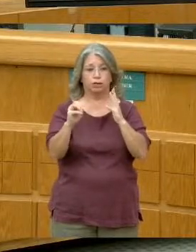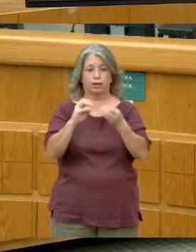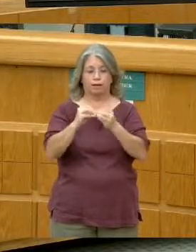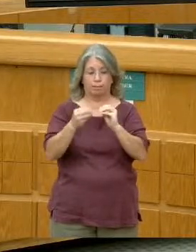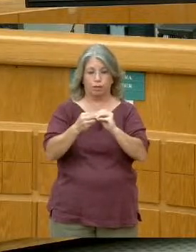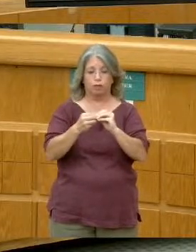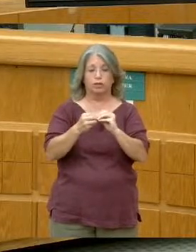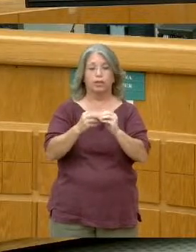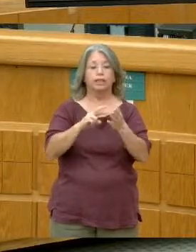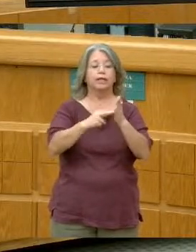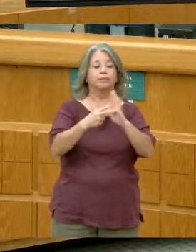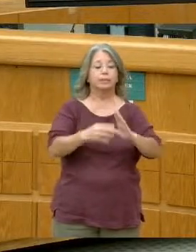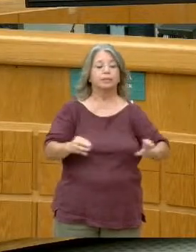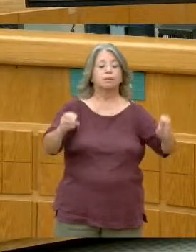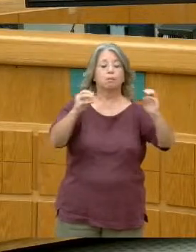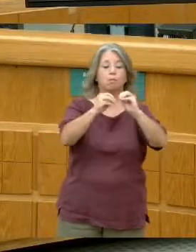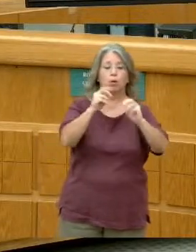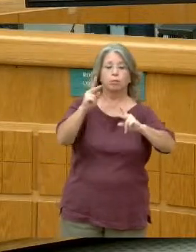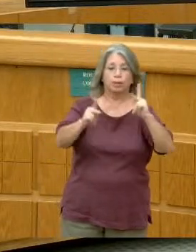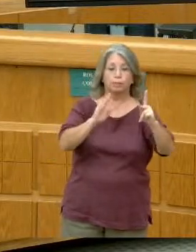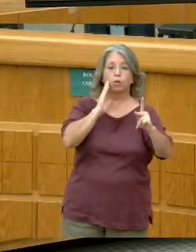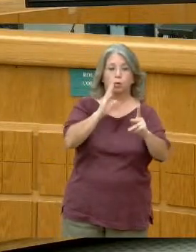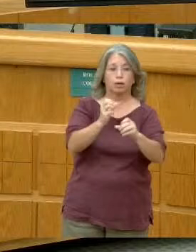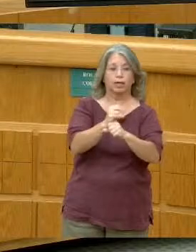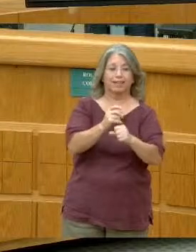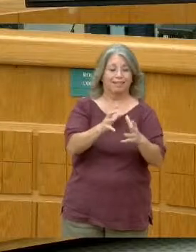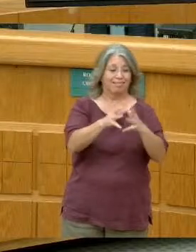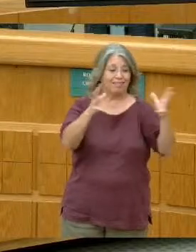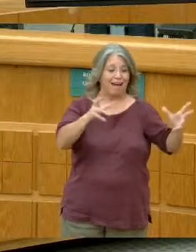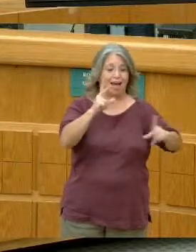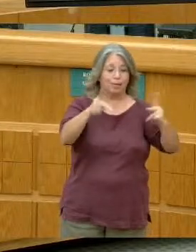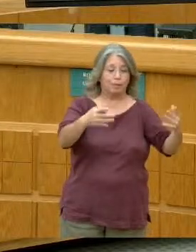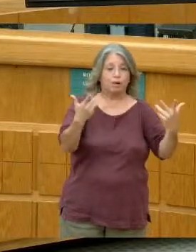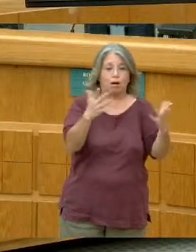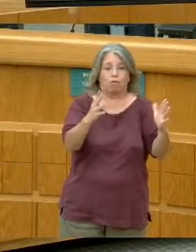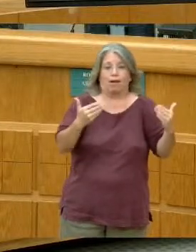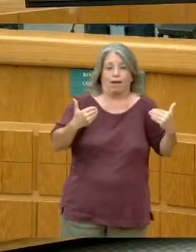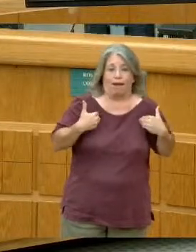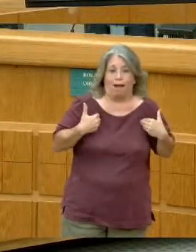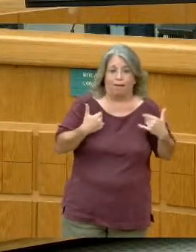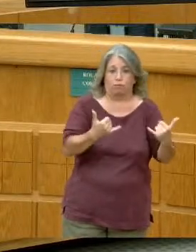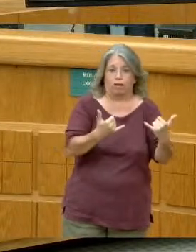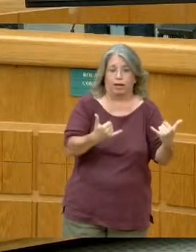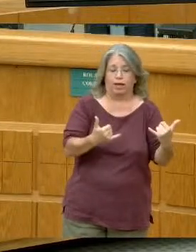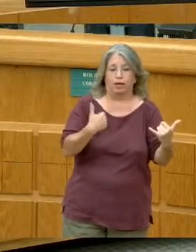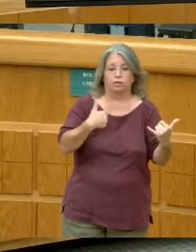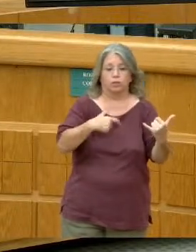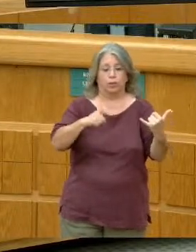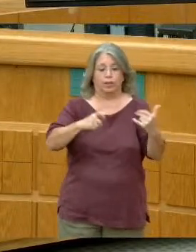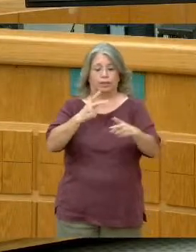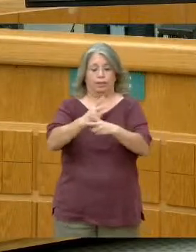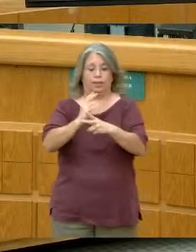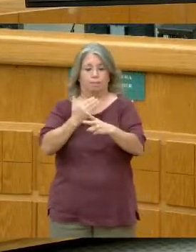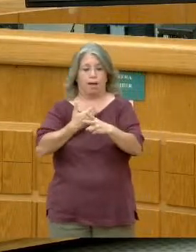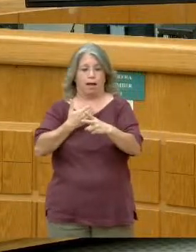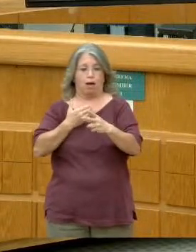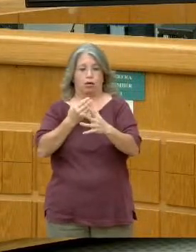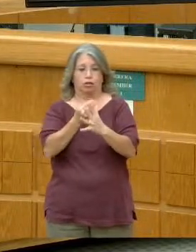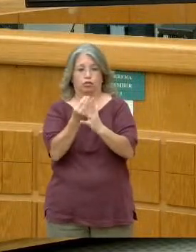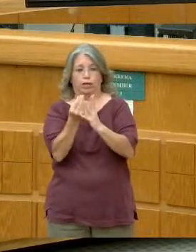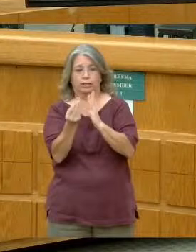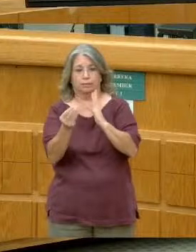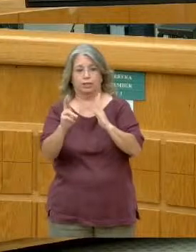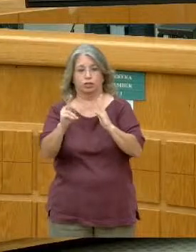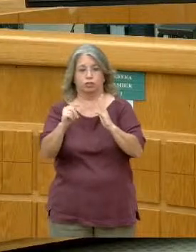that the transmission rate is low, but there's a lot of people out there with COVID, so we need to keep it low for a while so that we can get the number of cases down and the number of